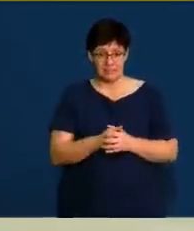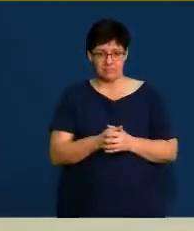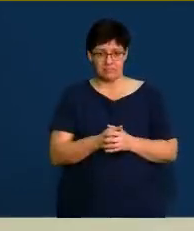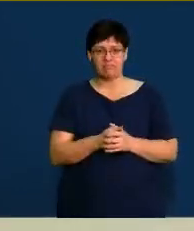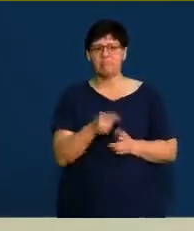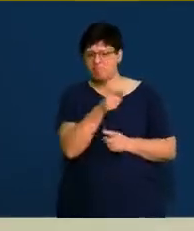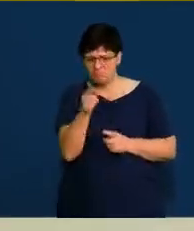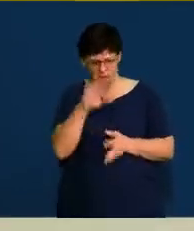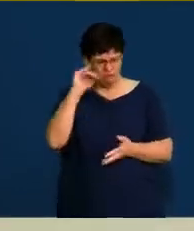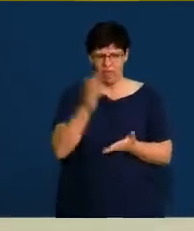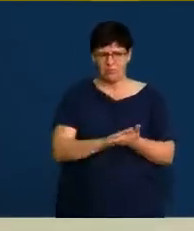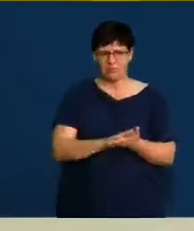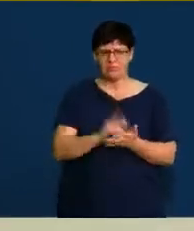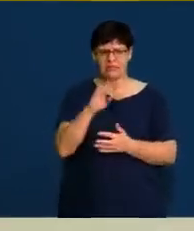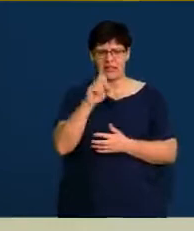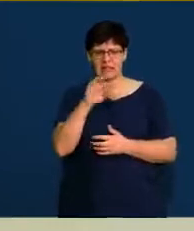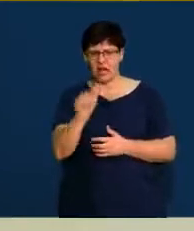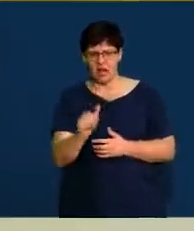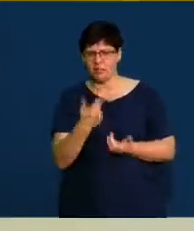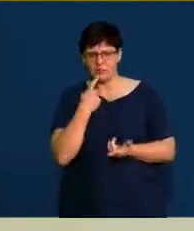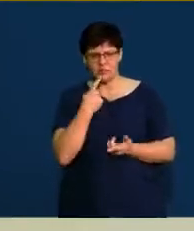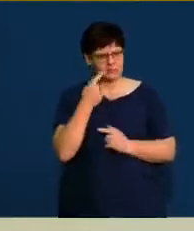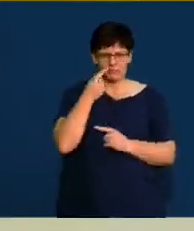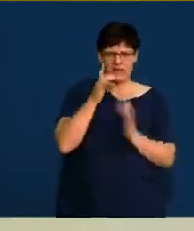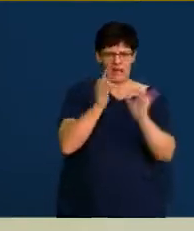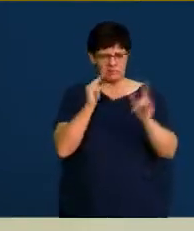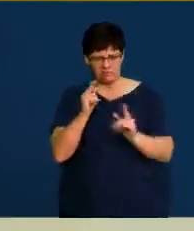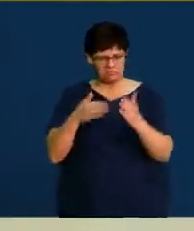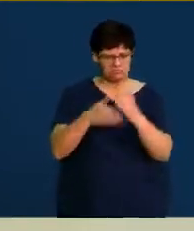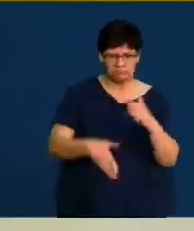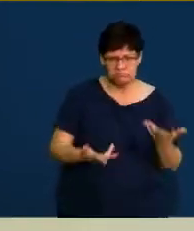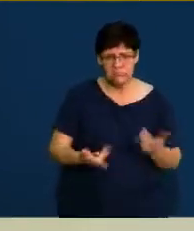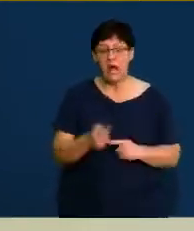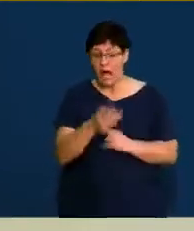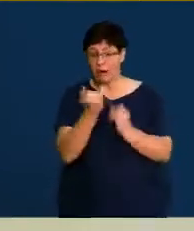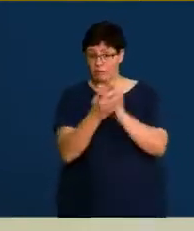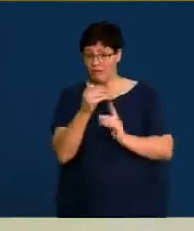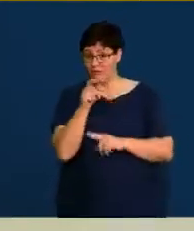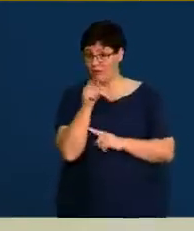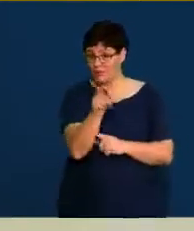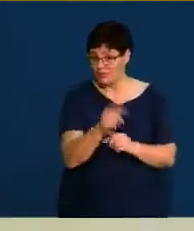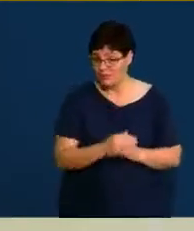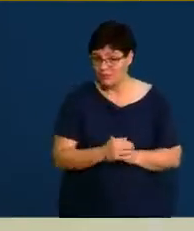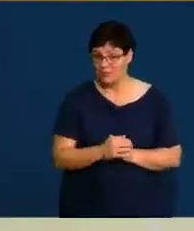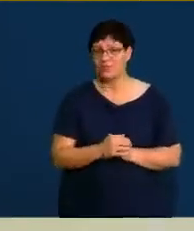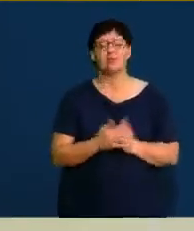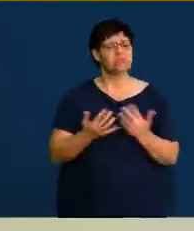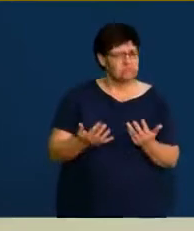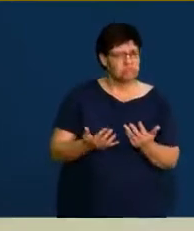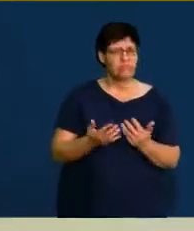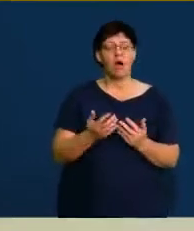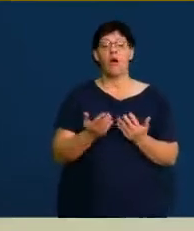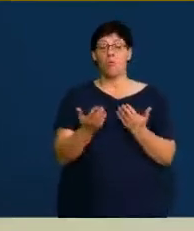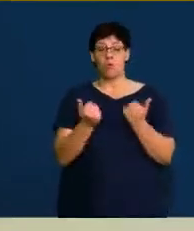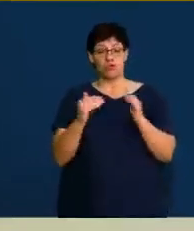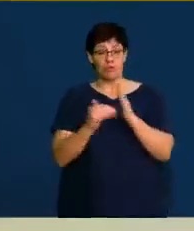are constantly running out of data and you don't have anything to surf the net with, this next competition is just for you. Wazometrics